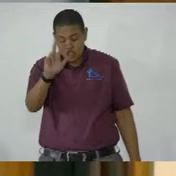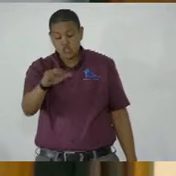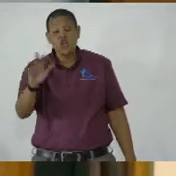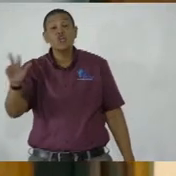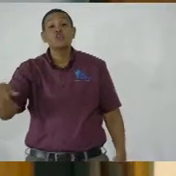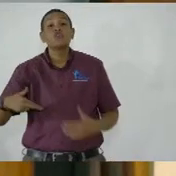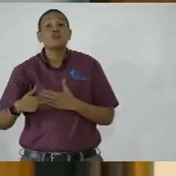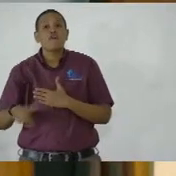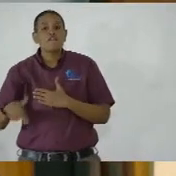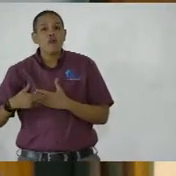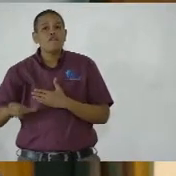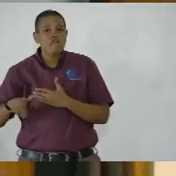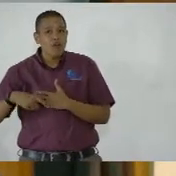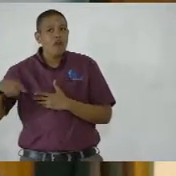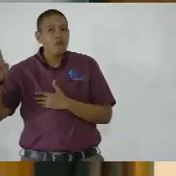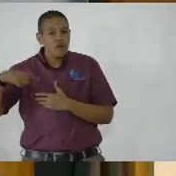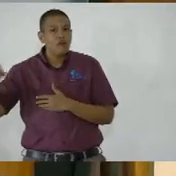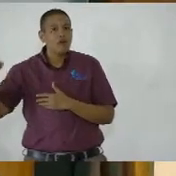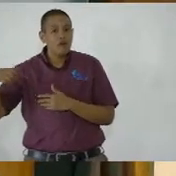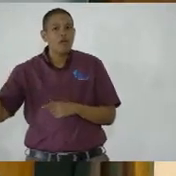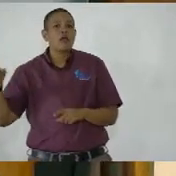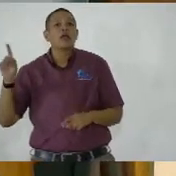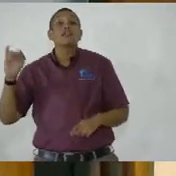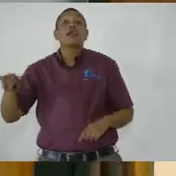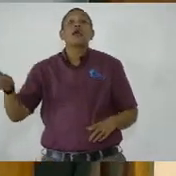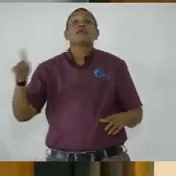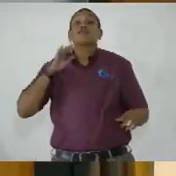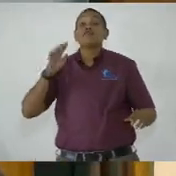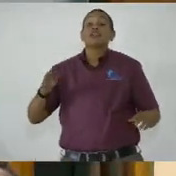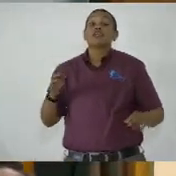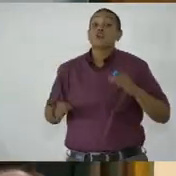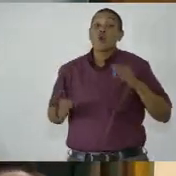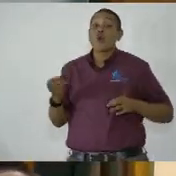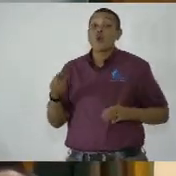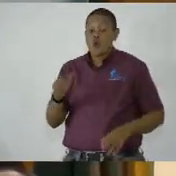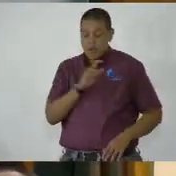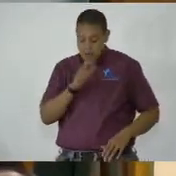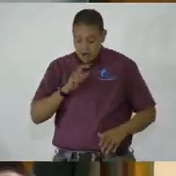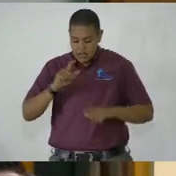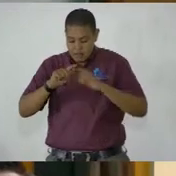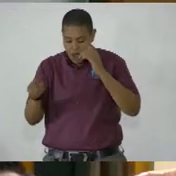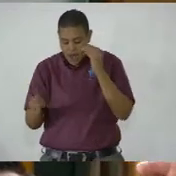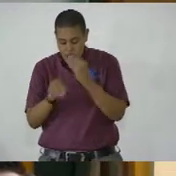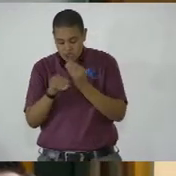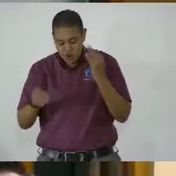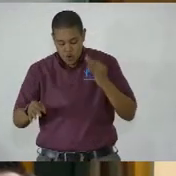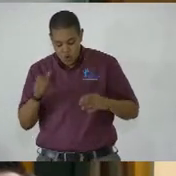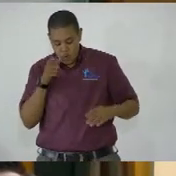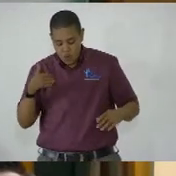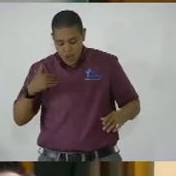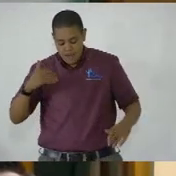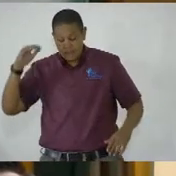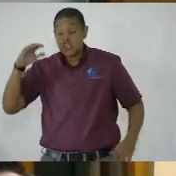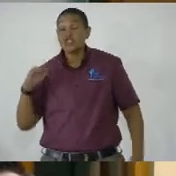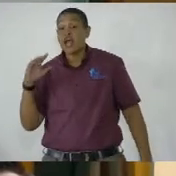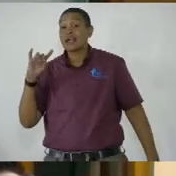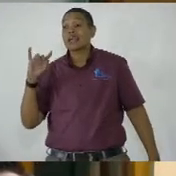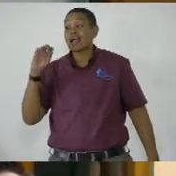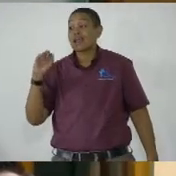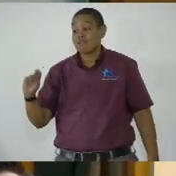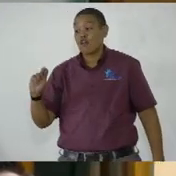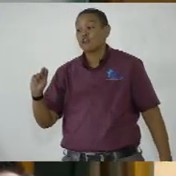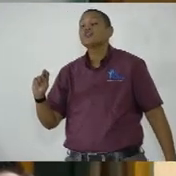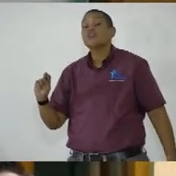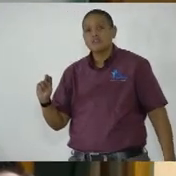333 referrals, that is the court or the police, but mainly the court, that have a child 12